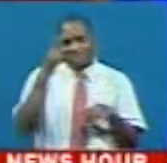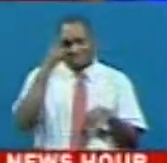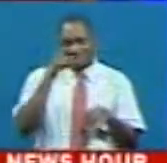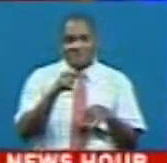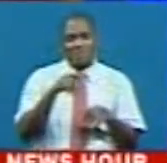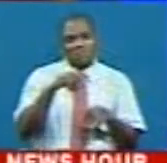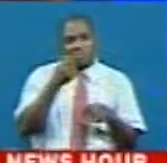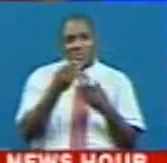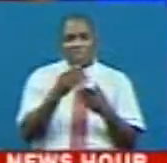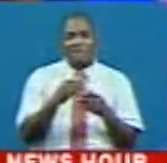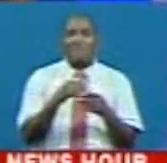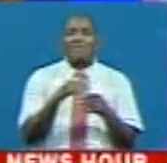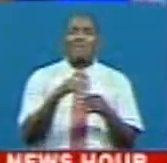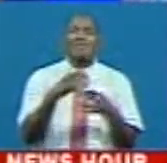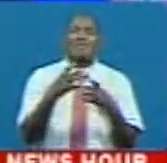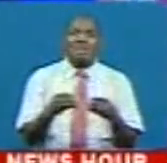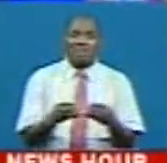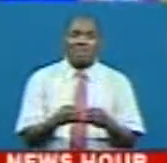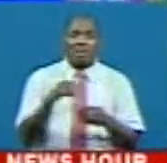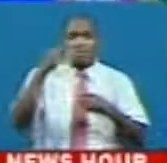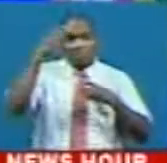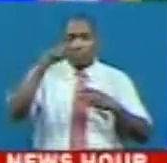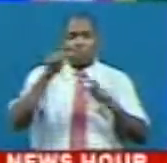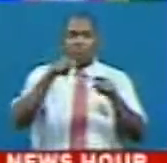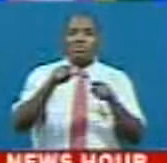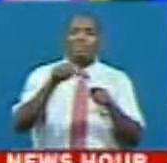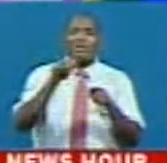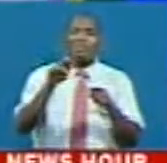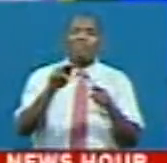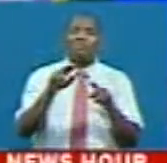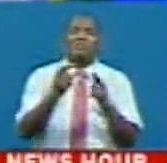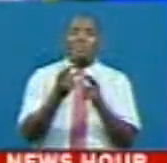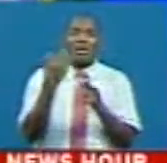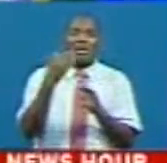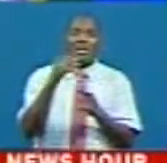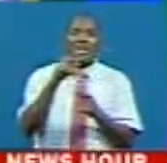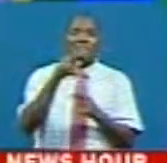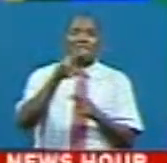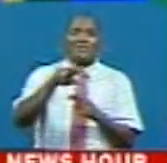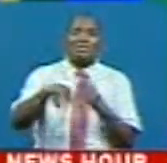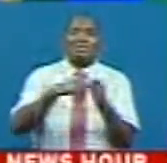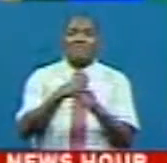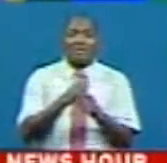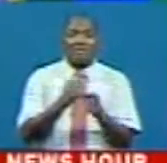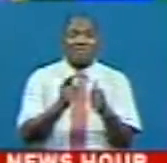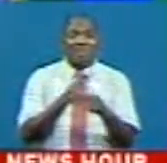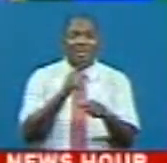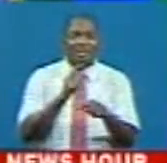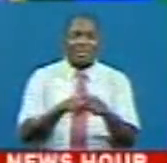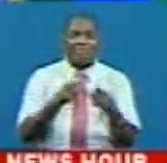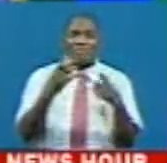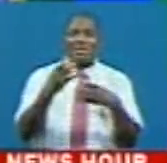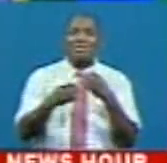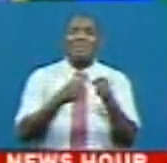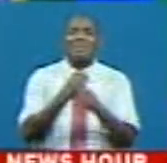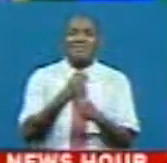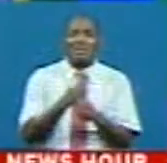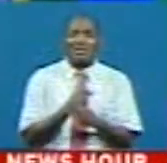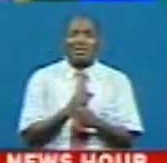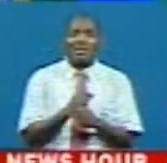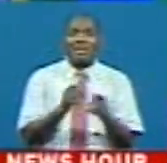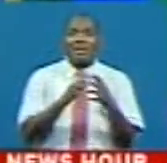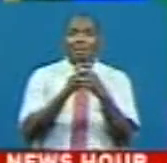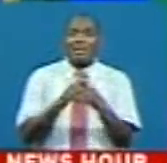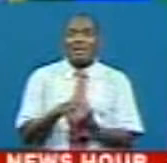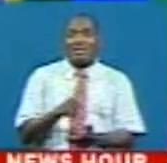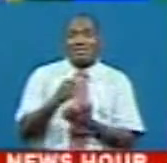an end in sight after the return of Morocco to the AU family 33 years on. For the first time in several years, the